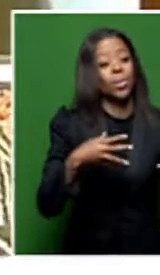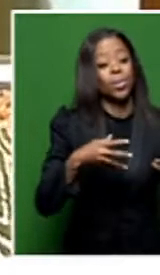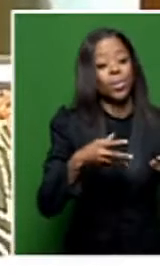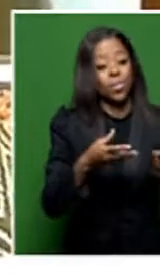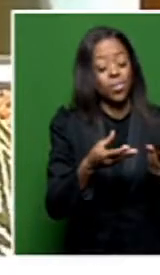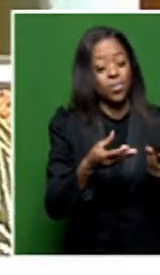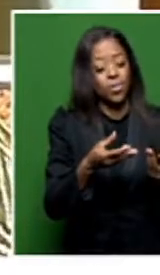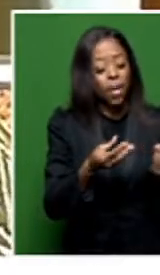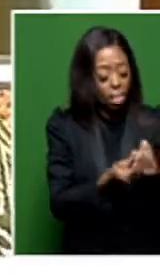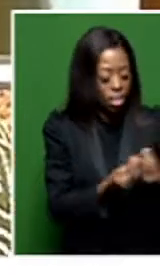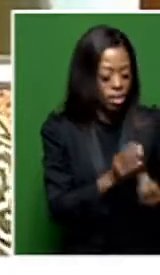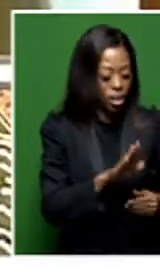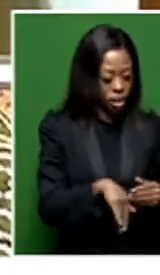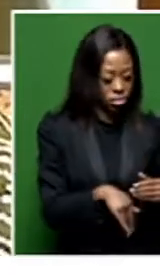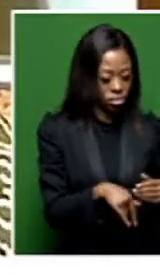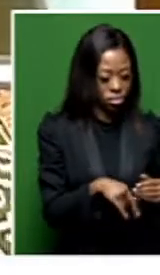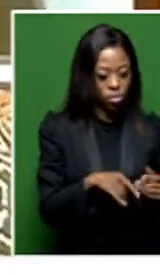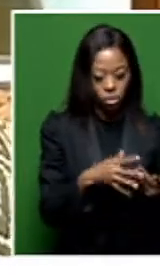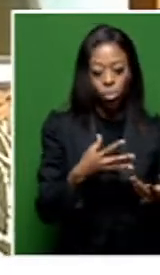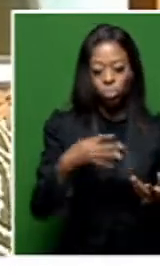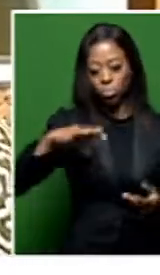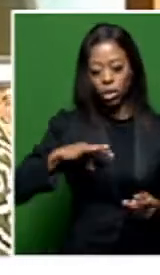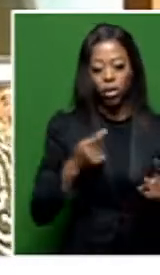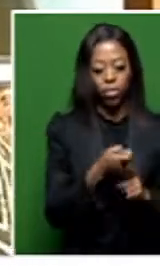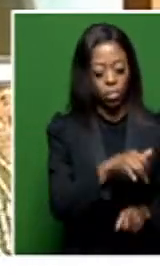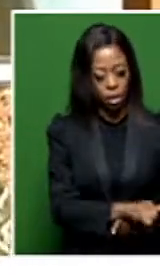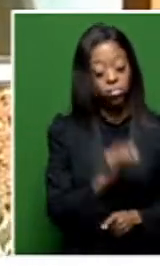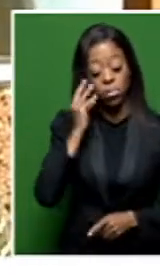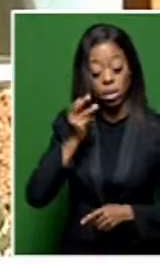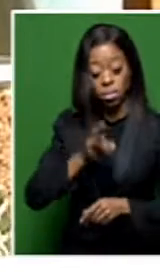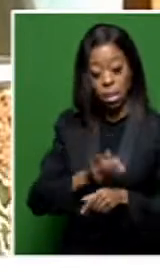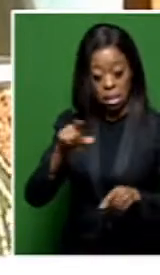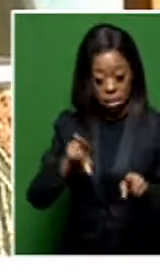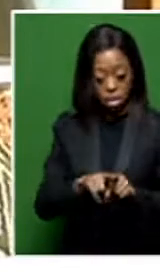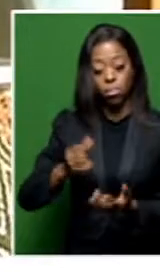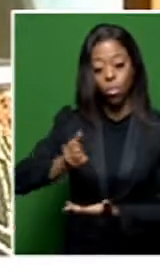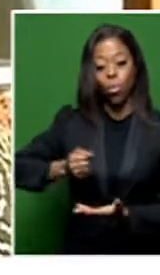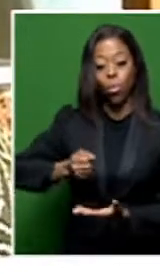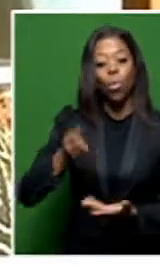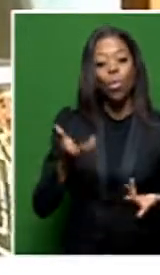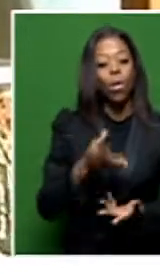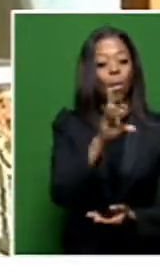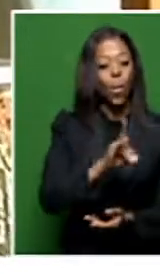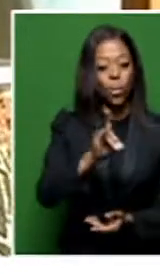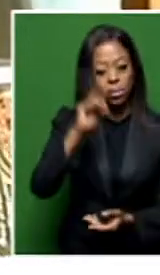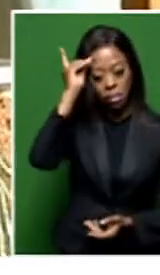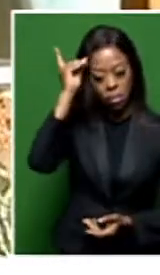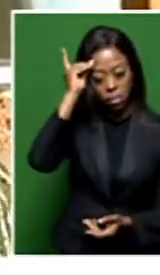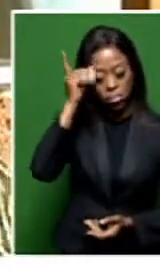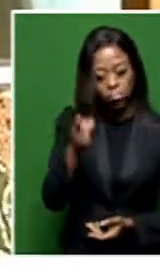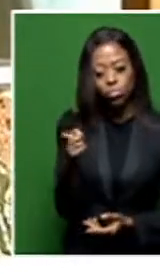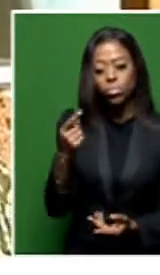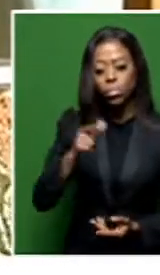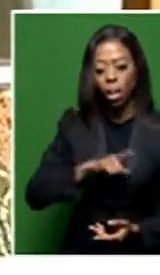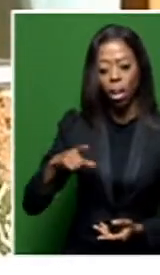way. My other grandmother was a cook in Durban, at a hotel in Durban, and she's a Zulu